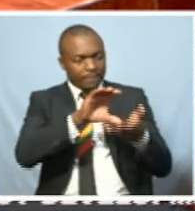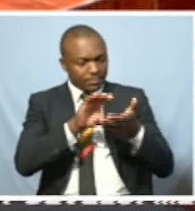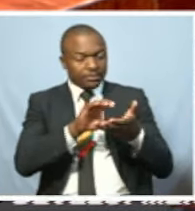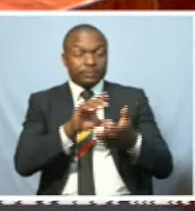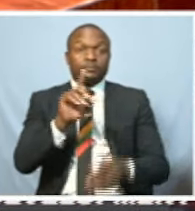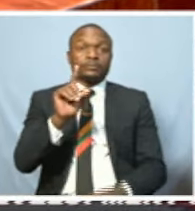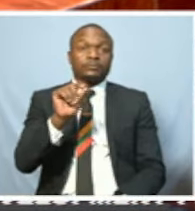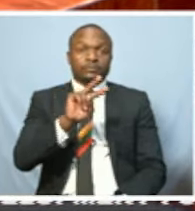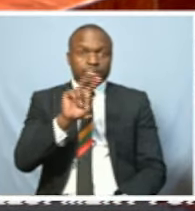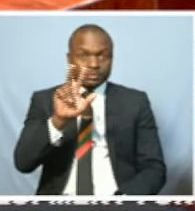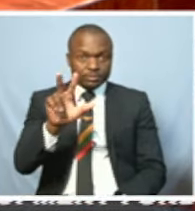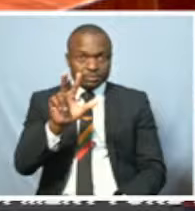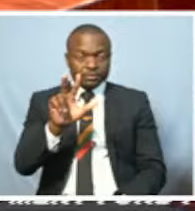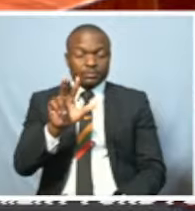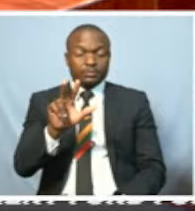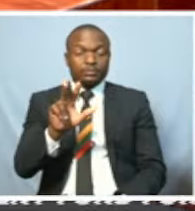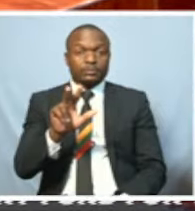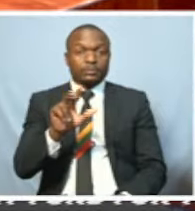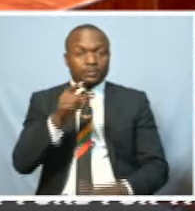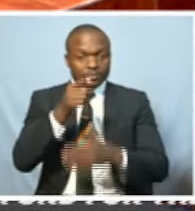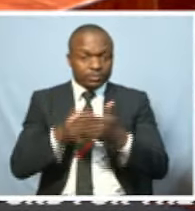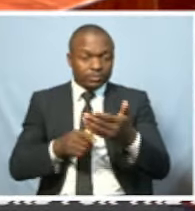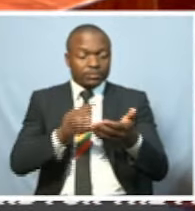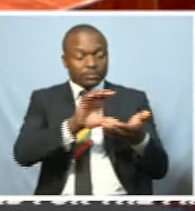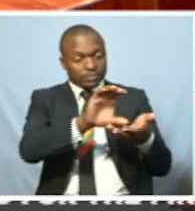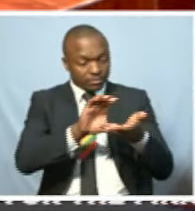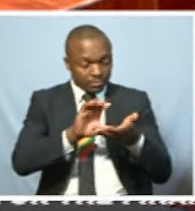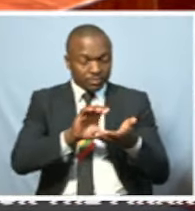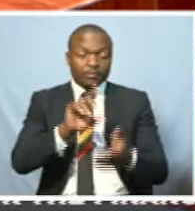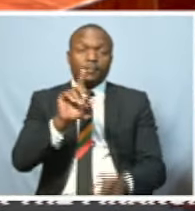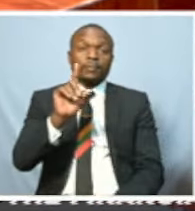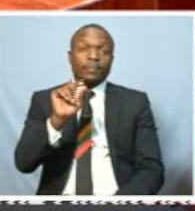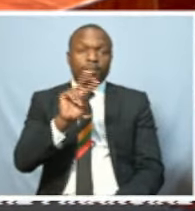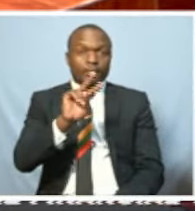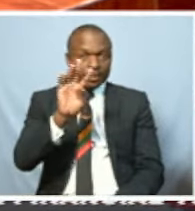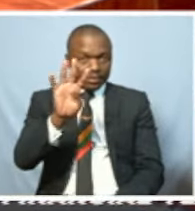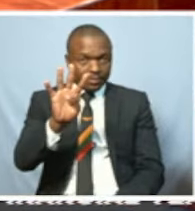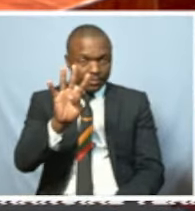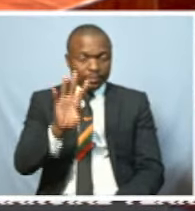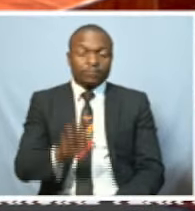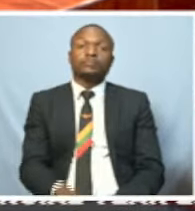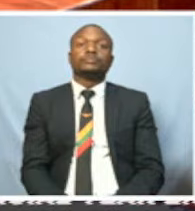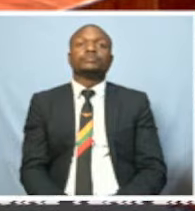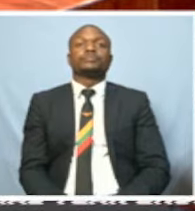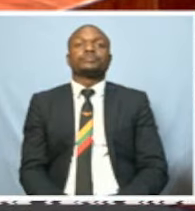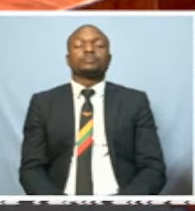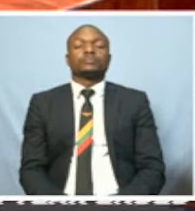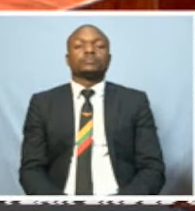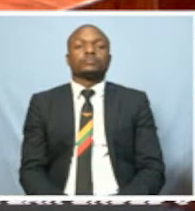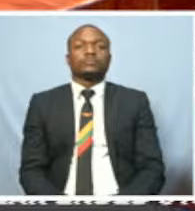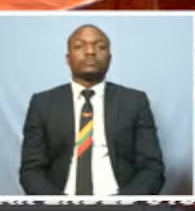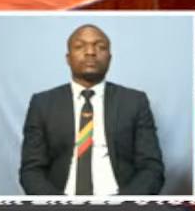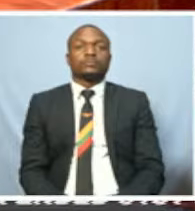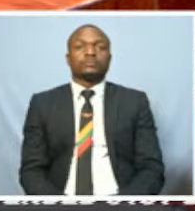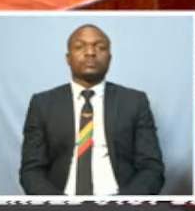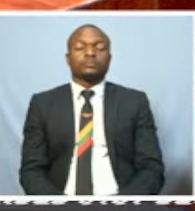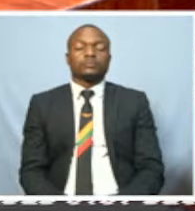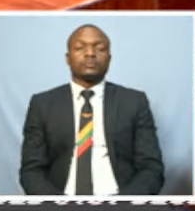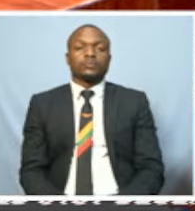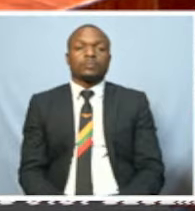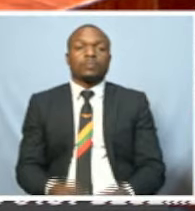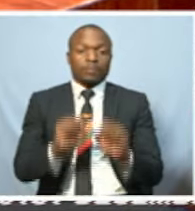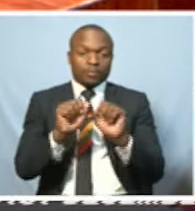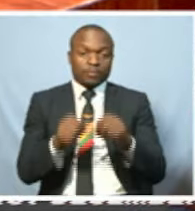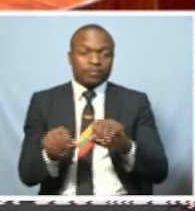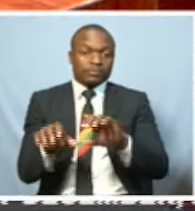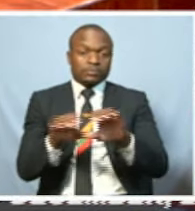2023, we ascertain what is being owed for 2024 itself, which is the topic. And then you can do the